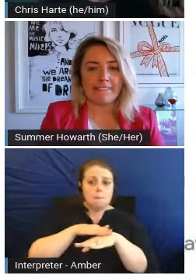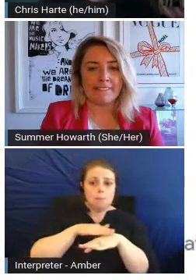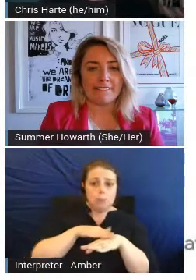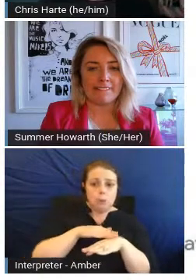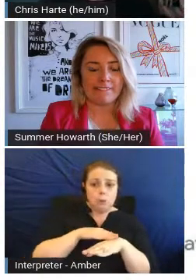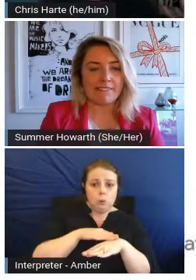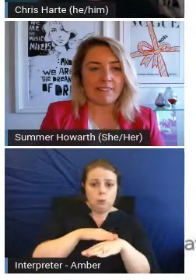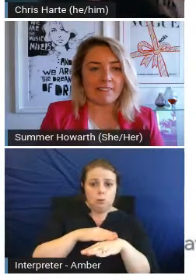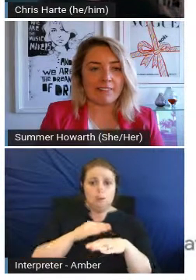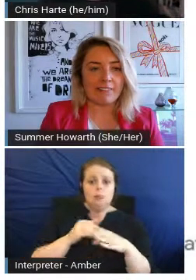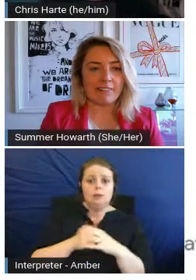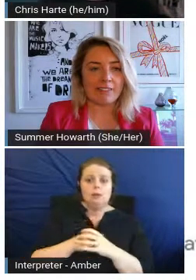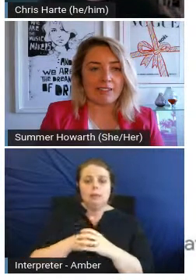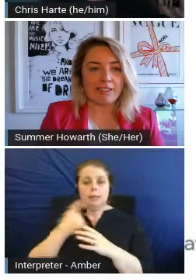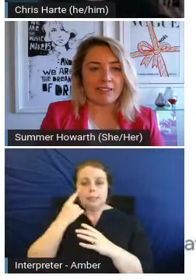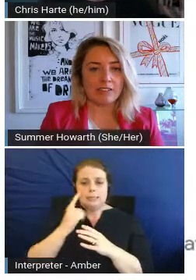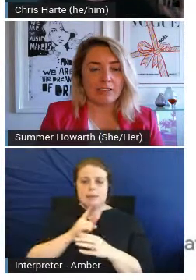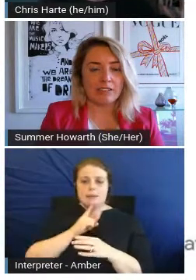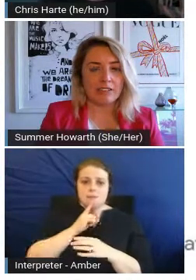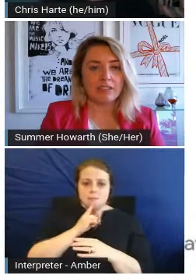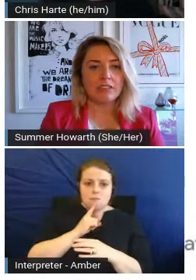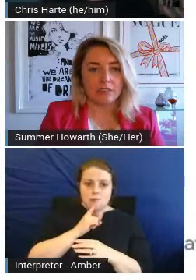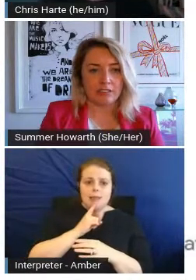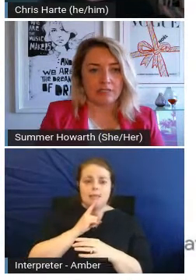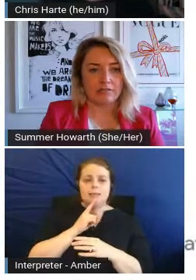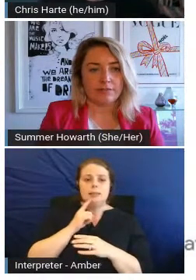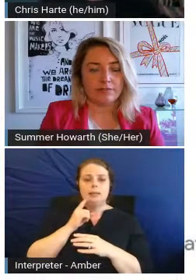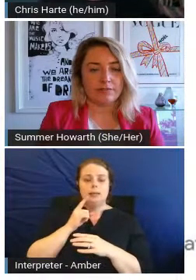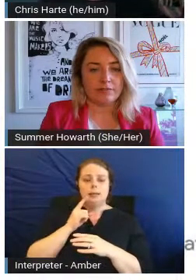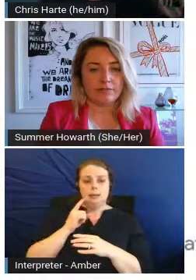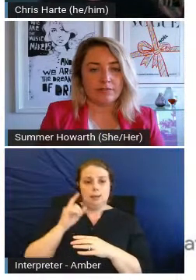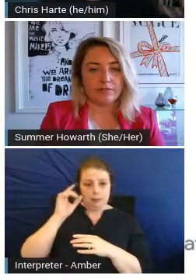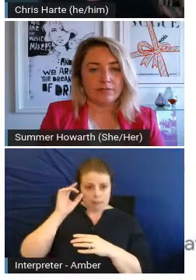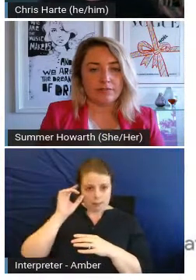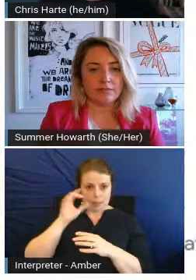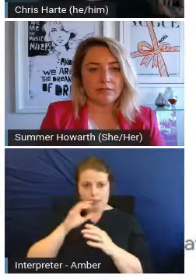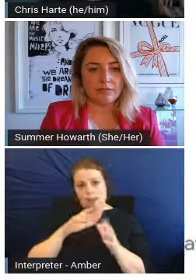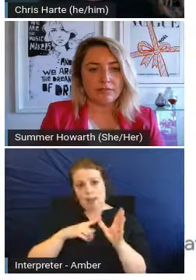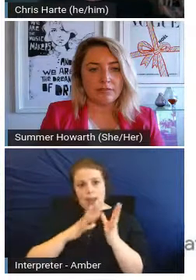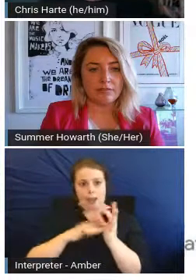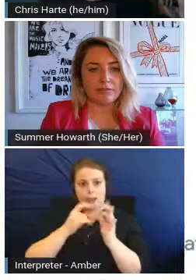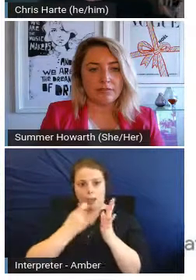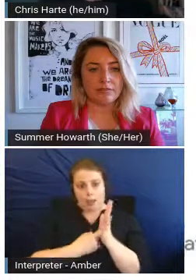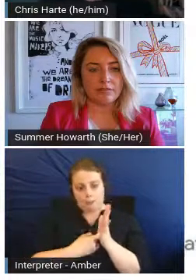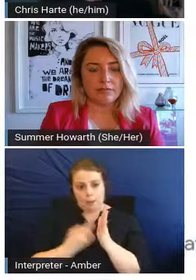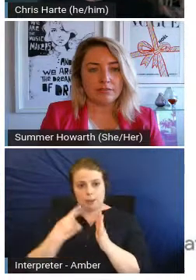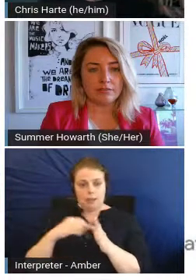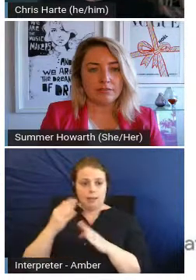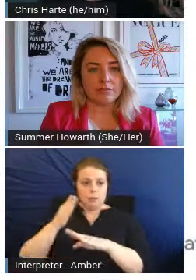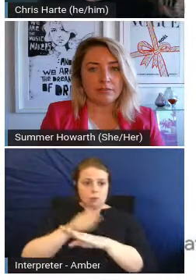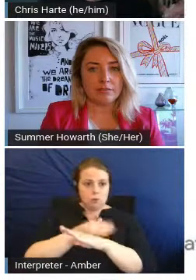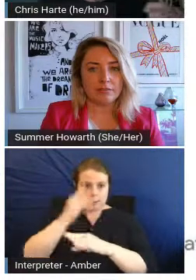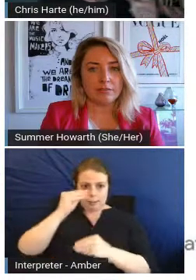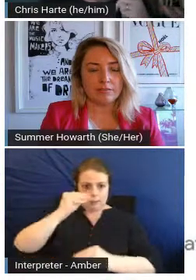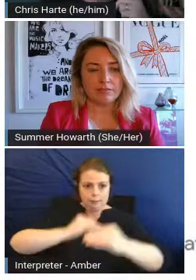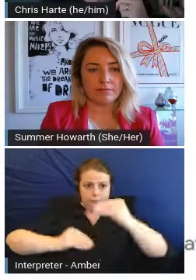red, yellow, the red, amber, and green. That allows the kid to move that up and down to say, this is how I